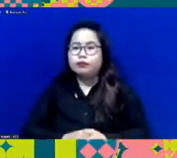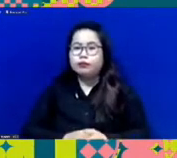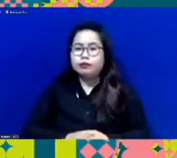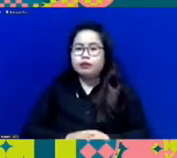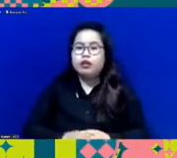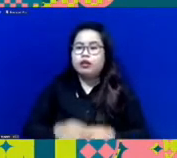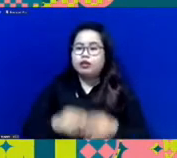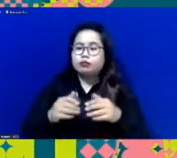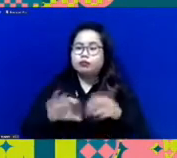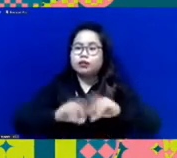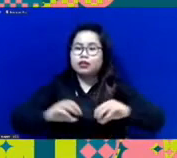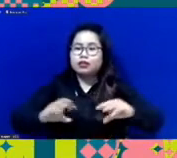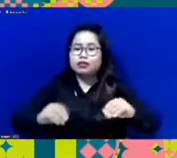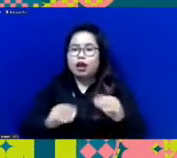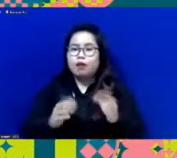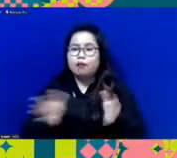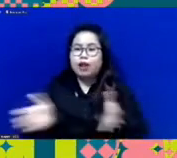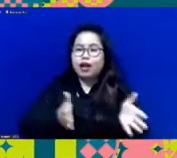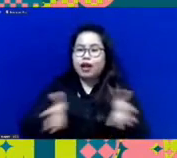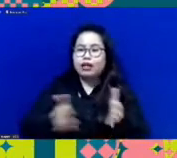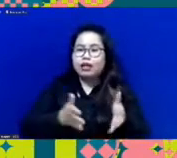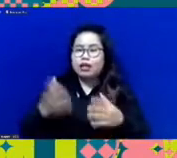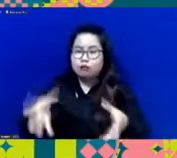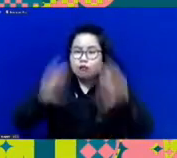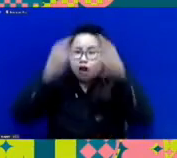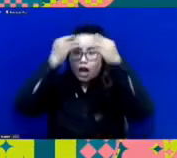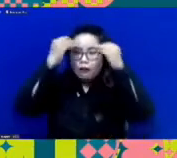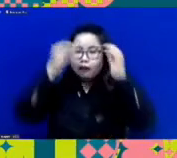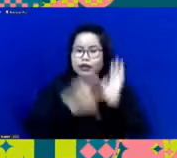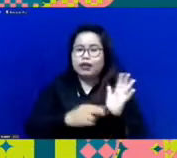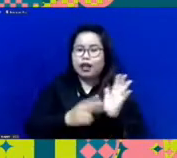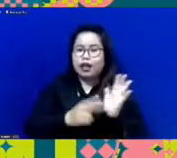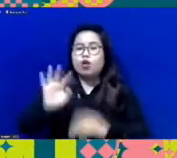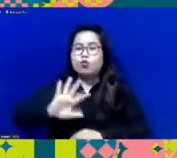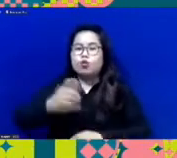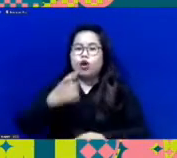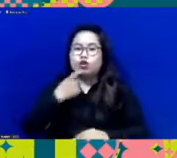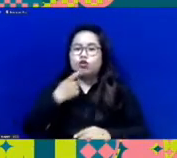together has created a real feat. So I'm going to do a little weaving between